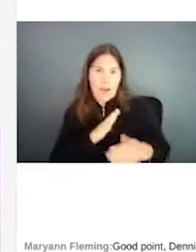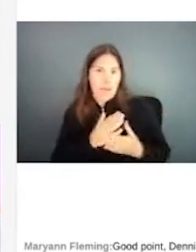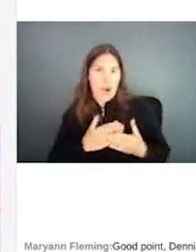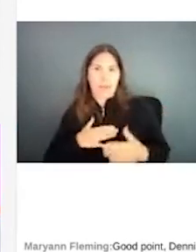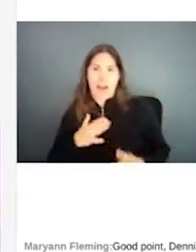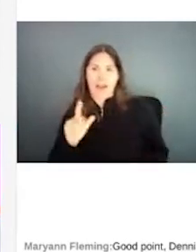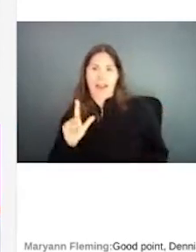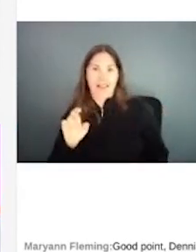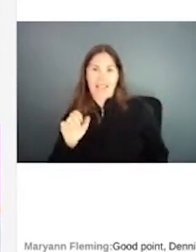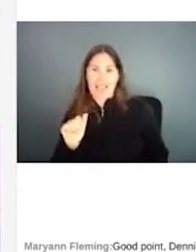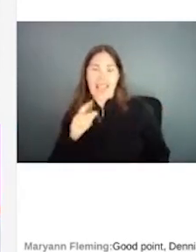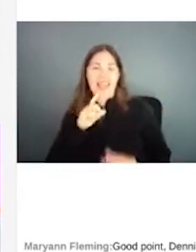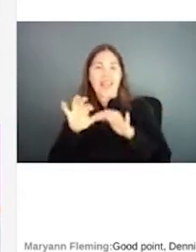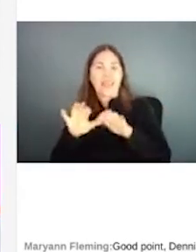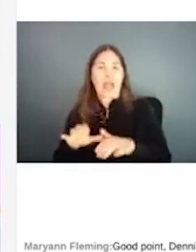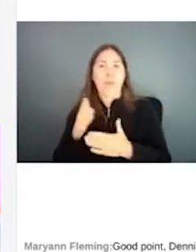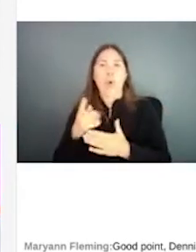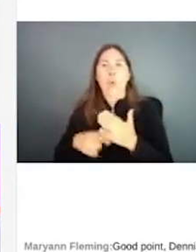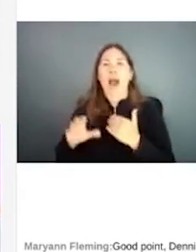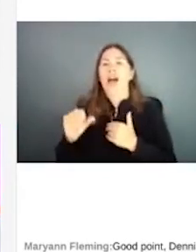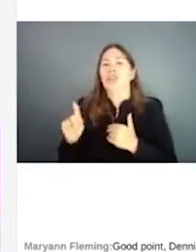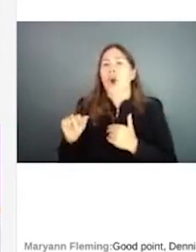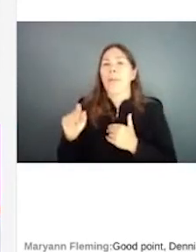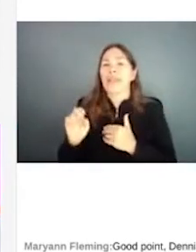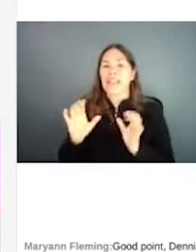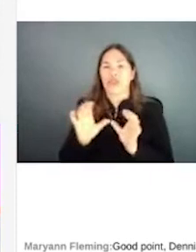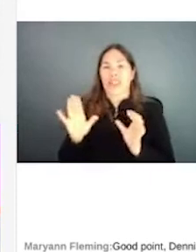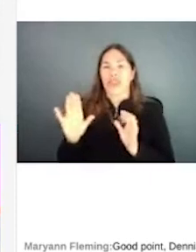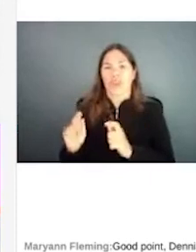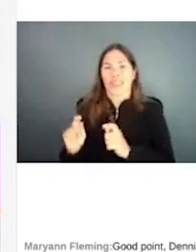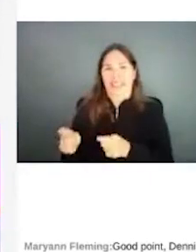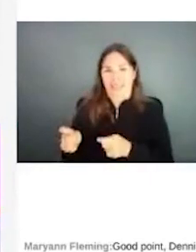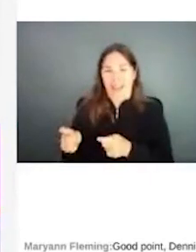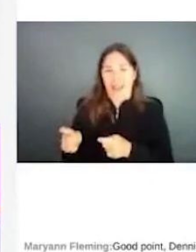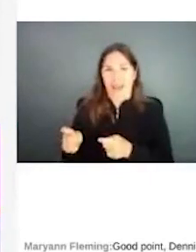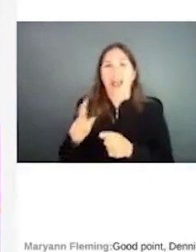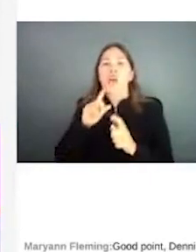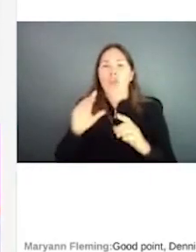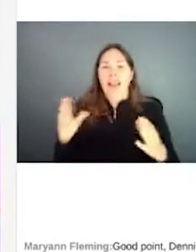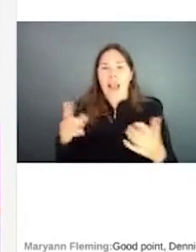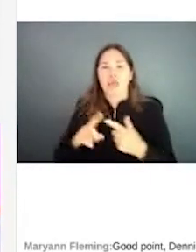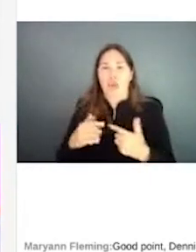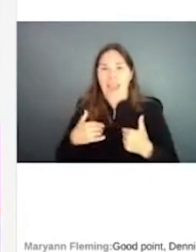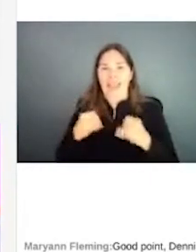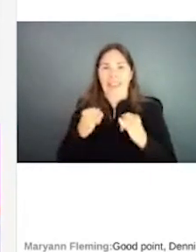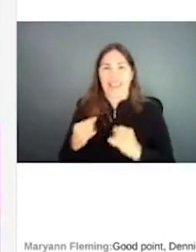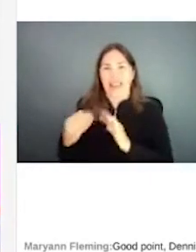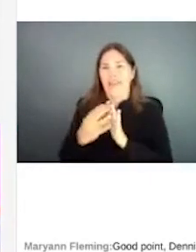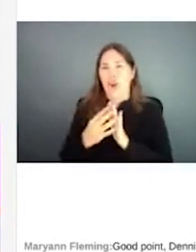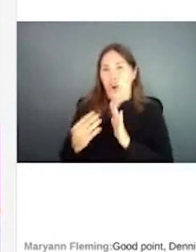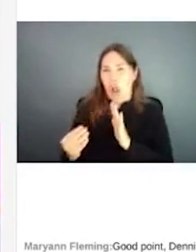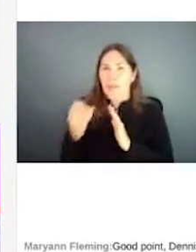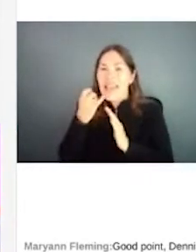do is type in whatever Adobe credentials that you're given. And so they're allowed to have an individual copy as long